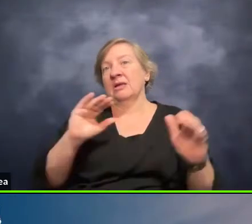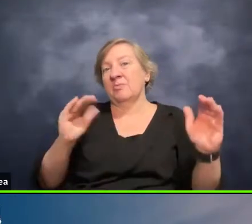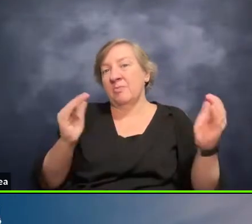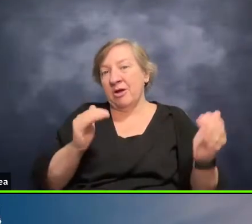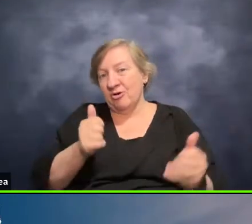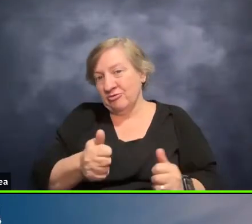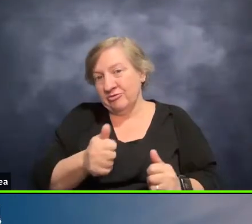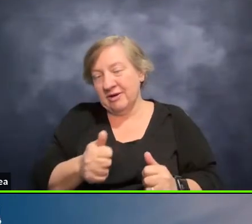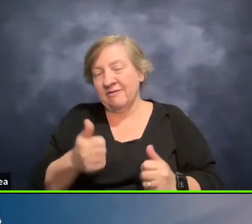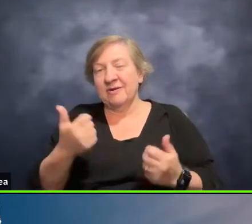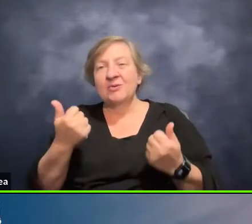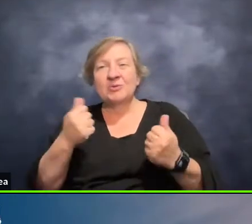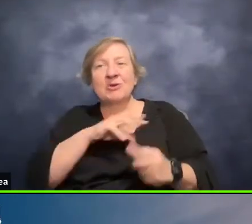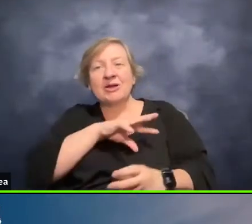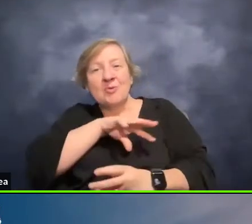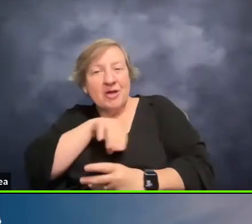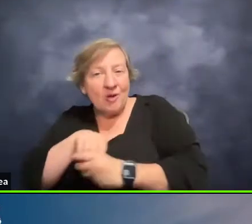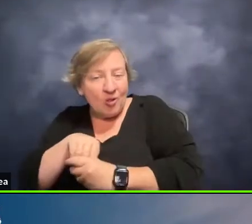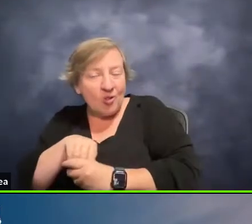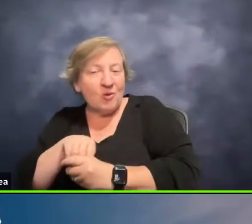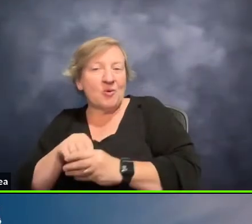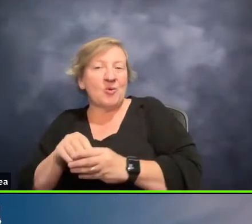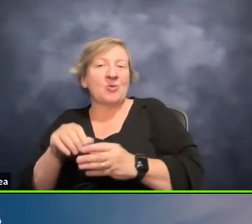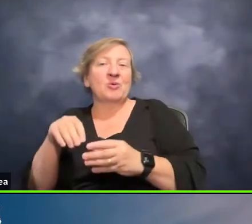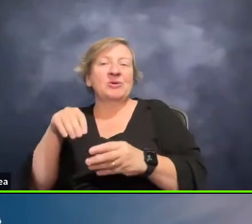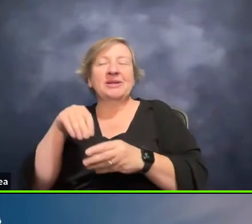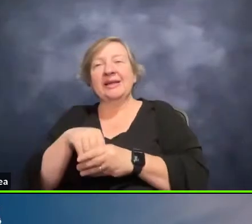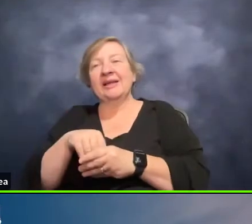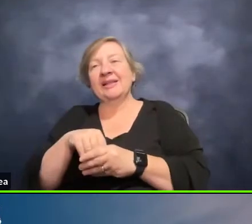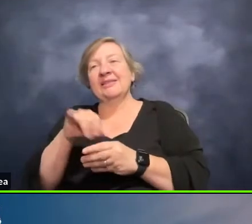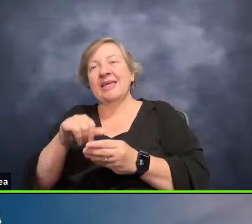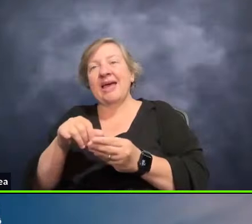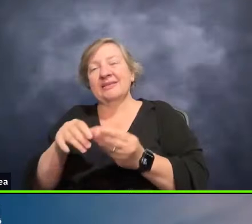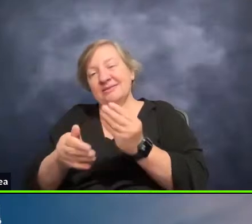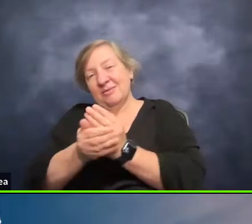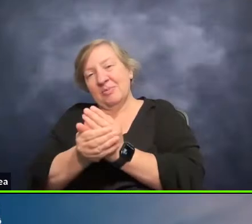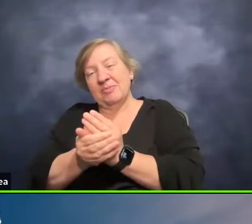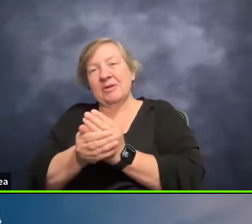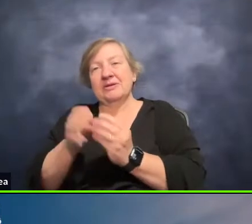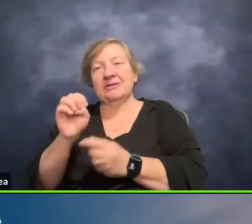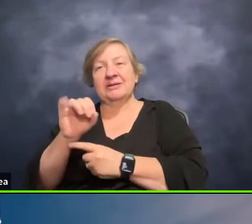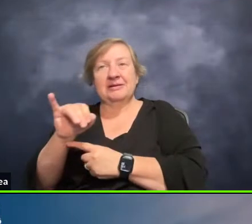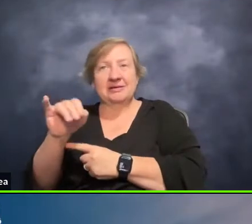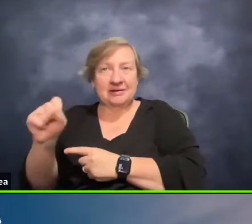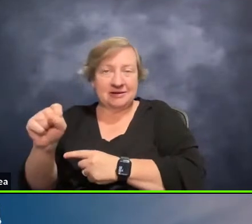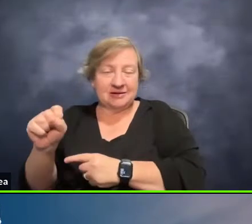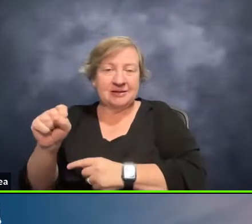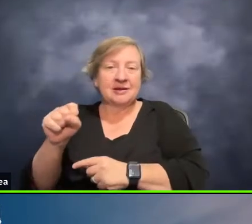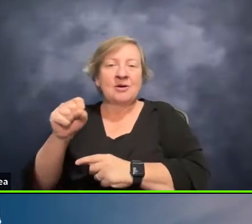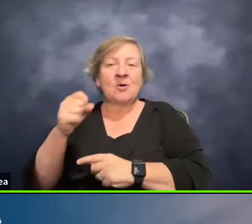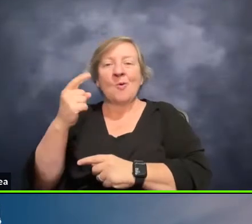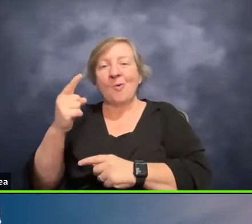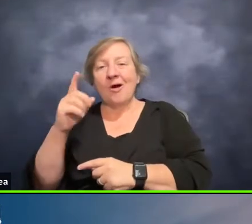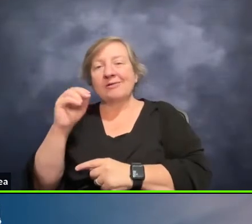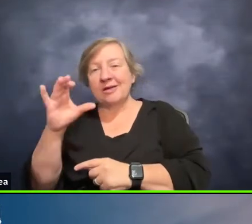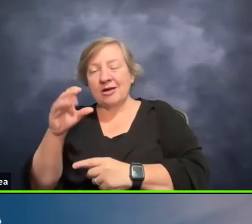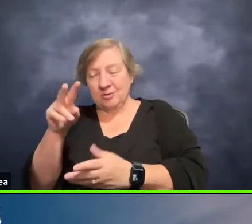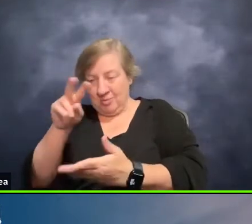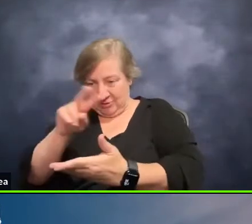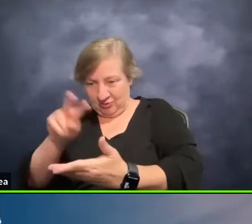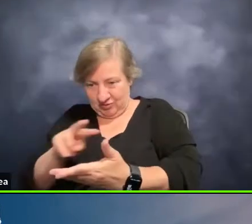comparison. We've tried to incorporate that within the supplemental environmental impact statement so you have one document to